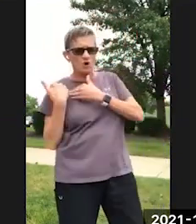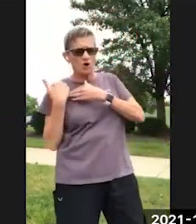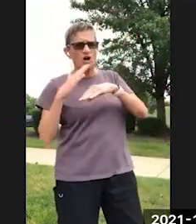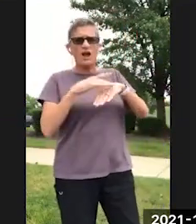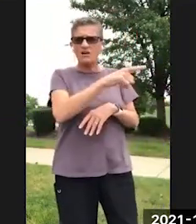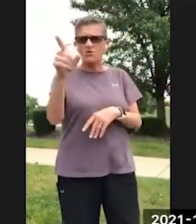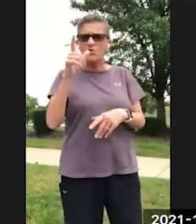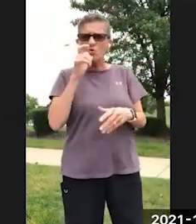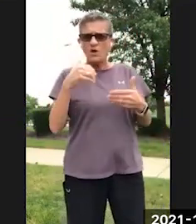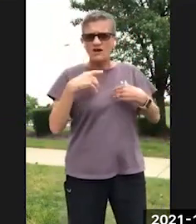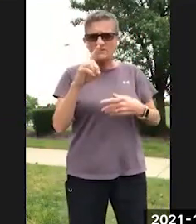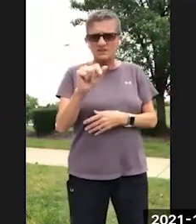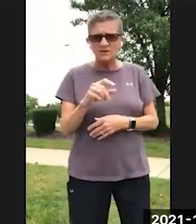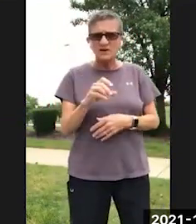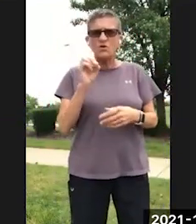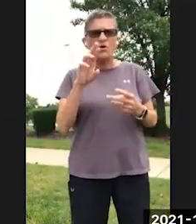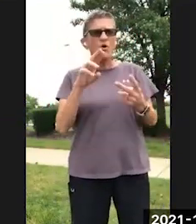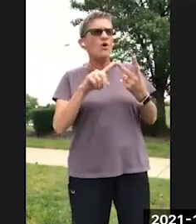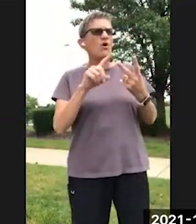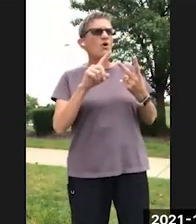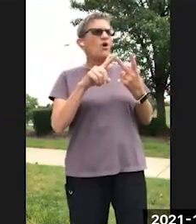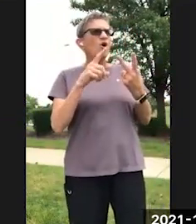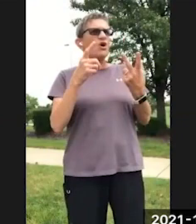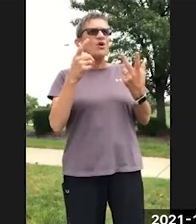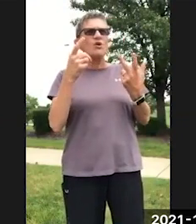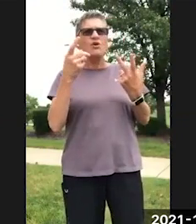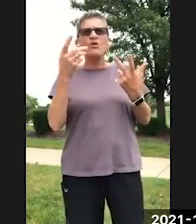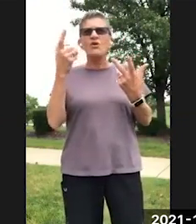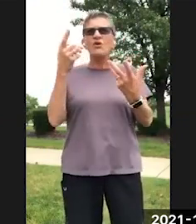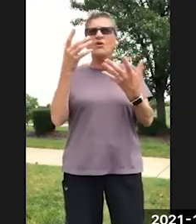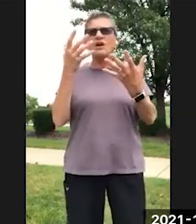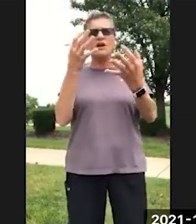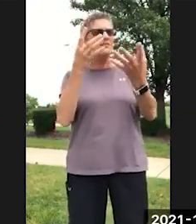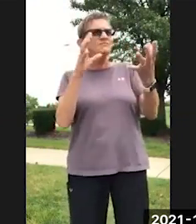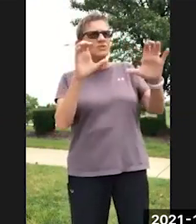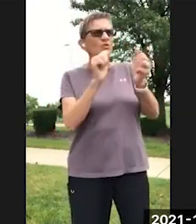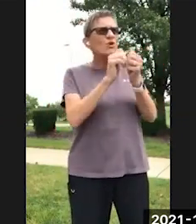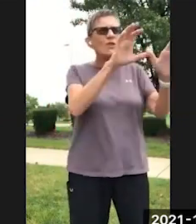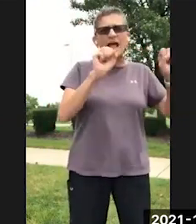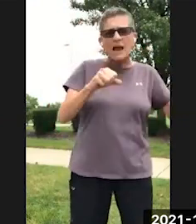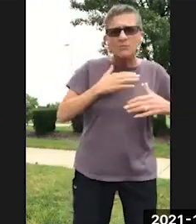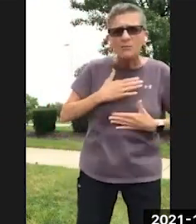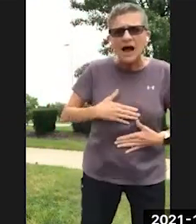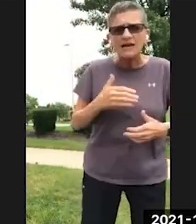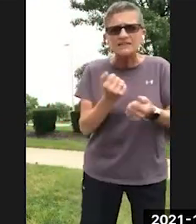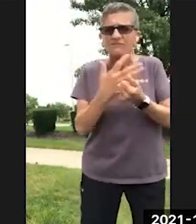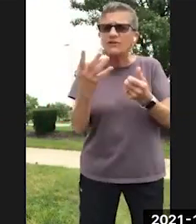to adapt to spaces that were constructed with able-bodied peoples in mind.